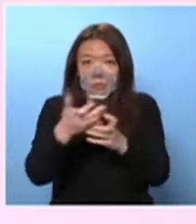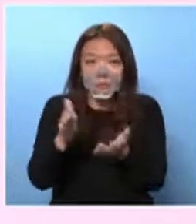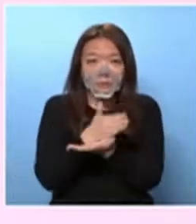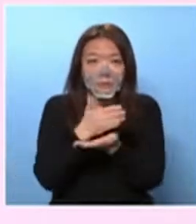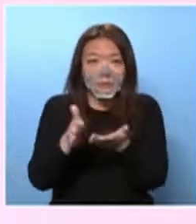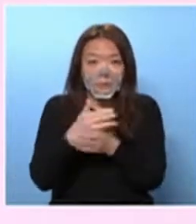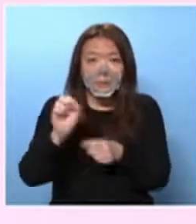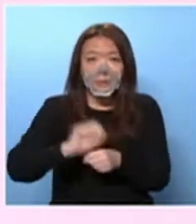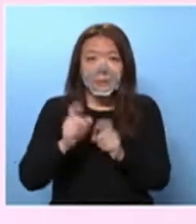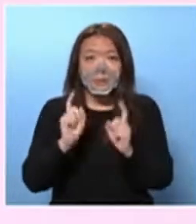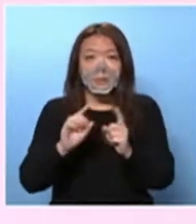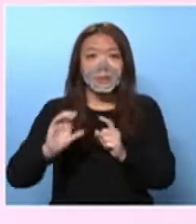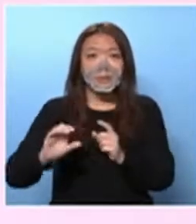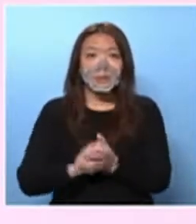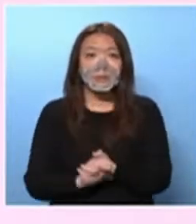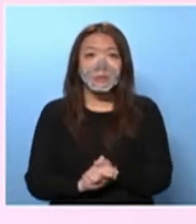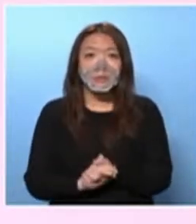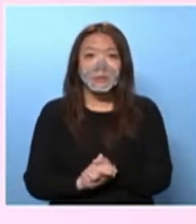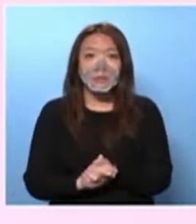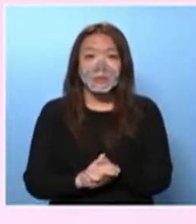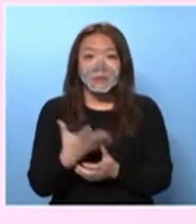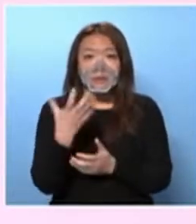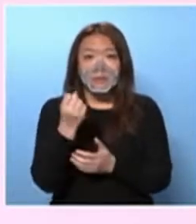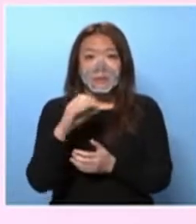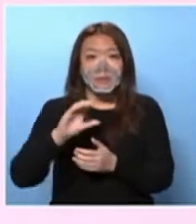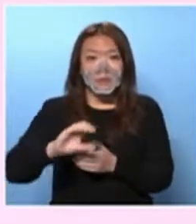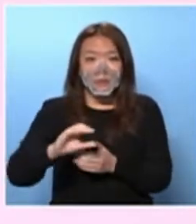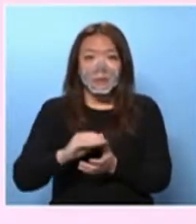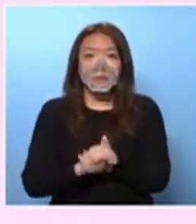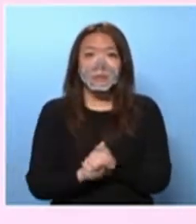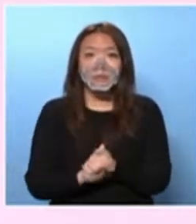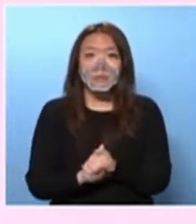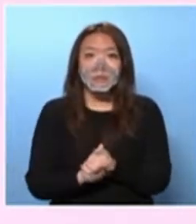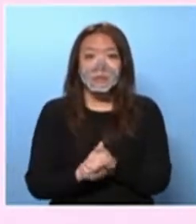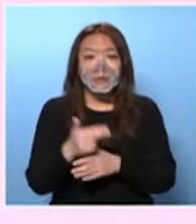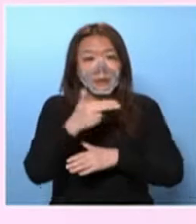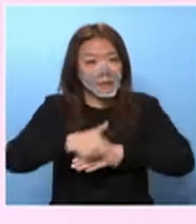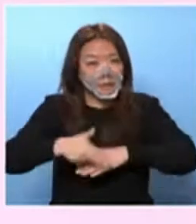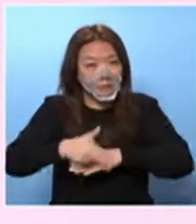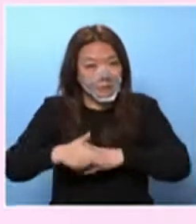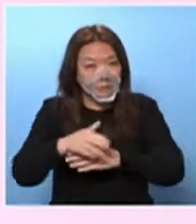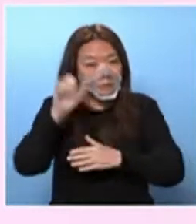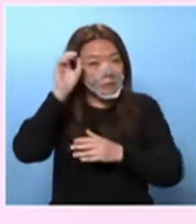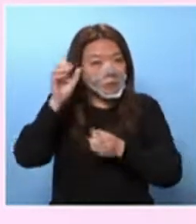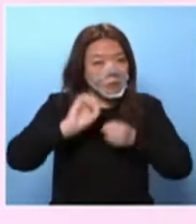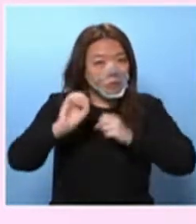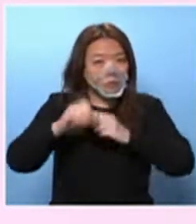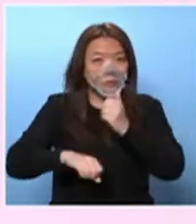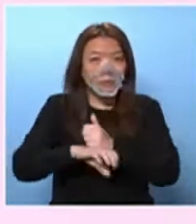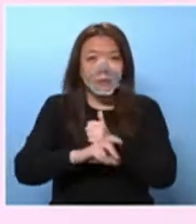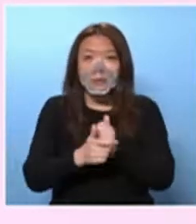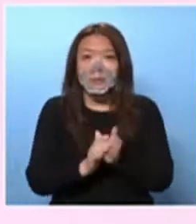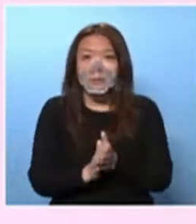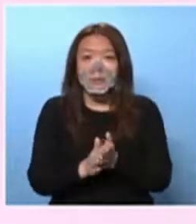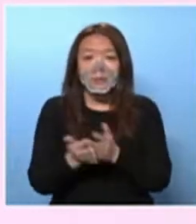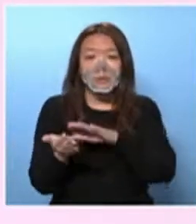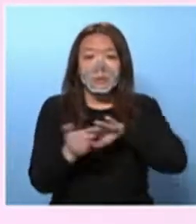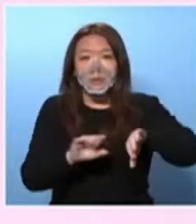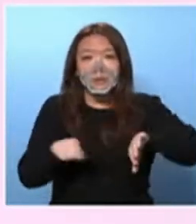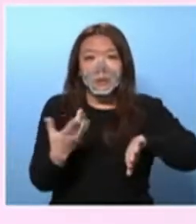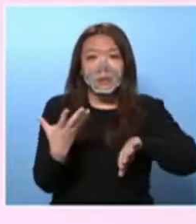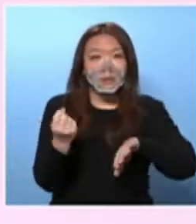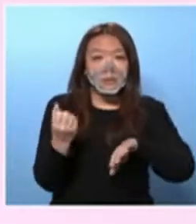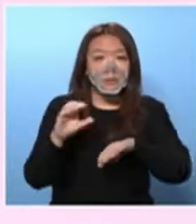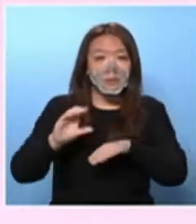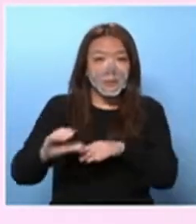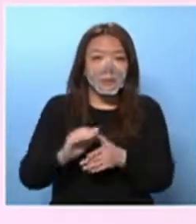Growth Portfolio under the Voucher Fund by $10 billion, of which $5 billion will be used to set up the Strategic Tech Fund. As